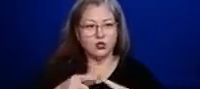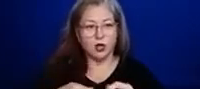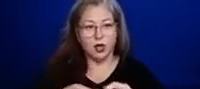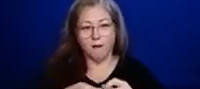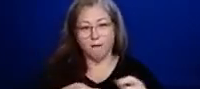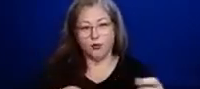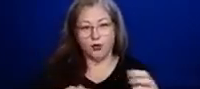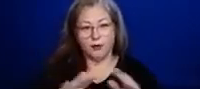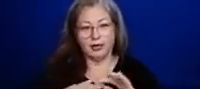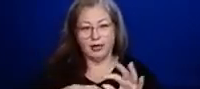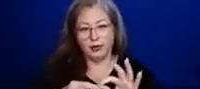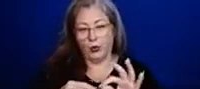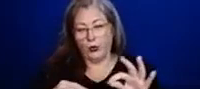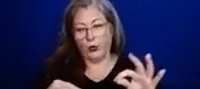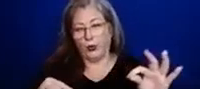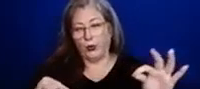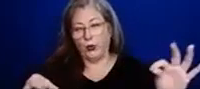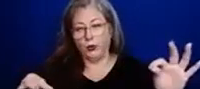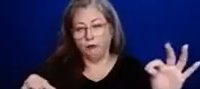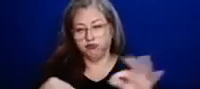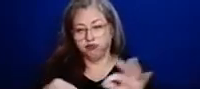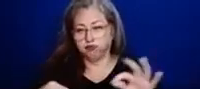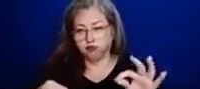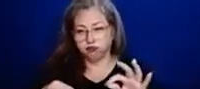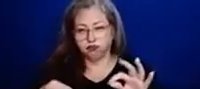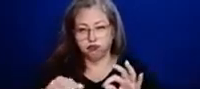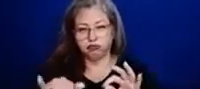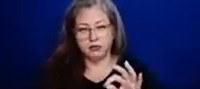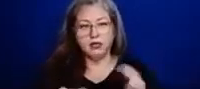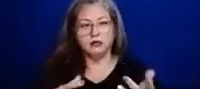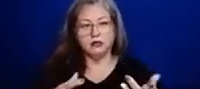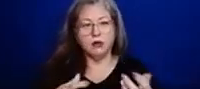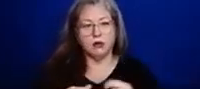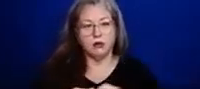gets really straightened. Yes, it holds. Uh-huh. So,